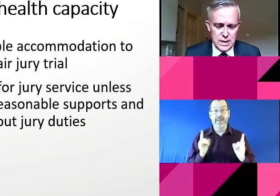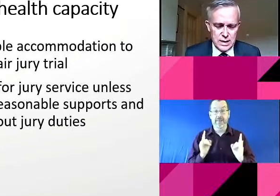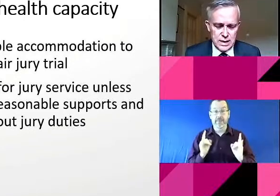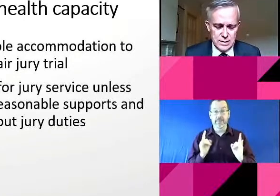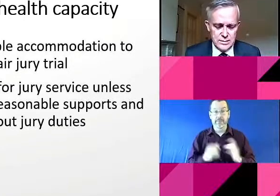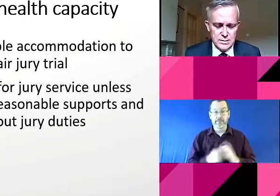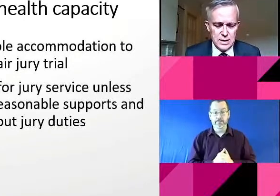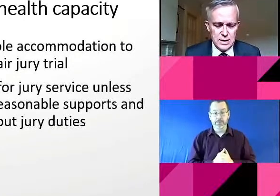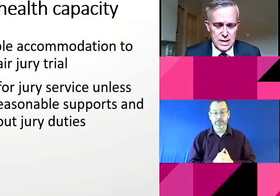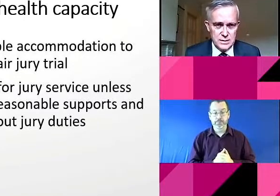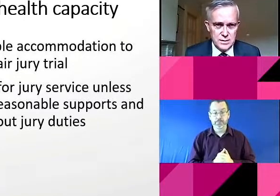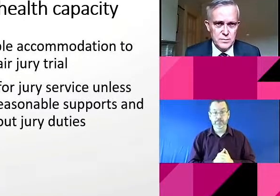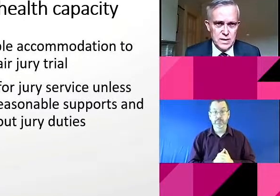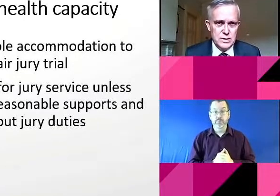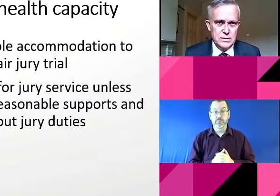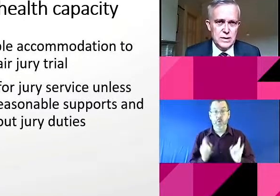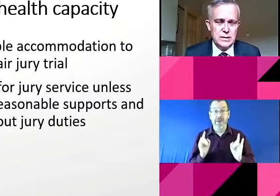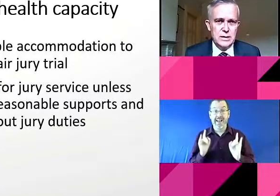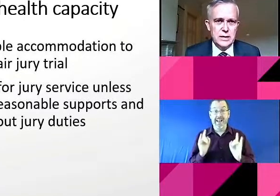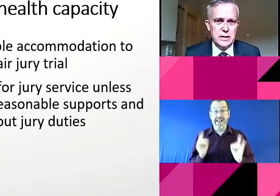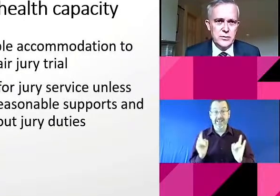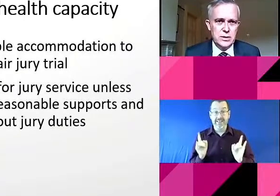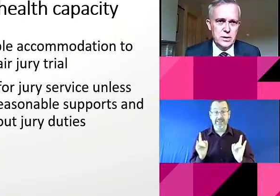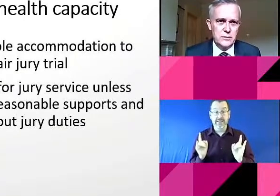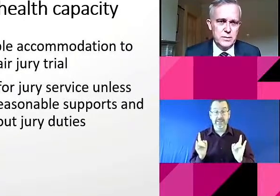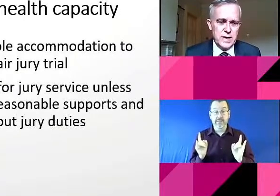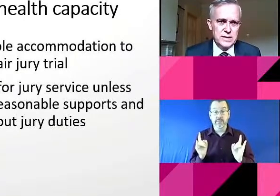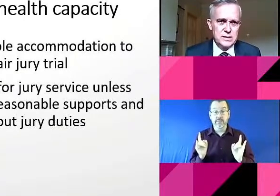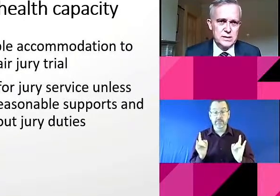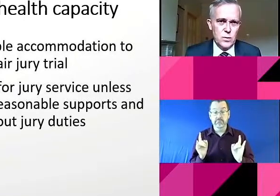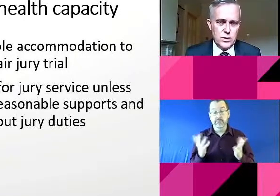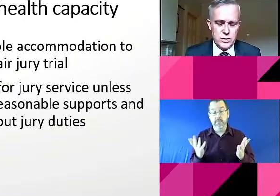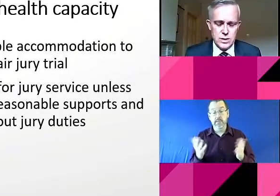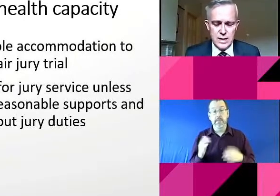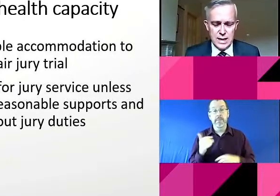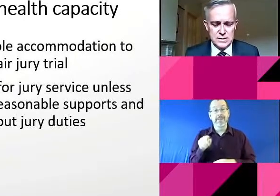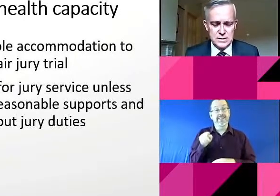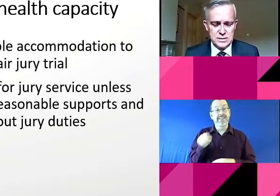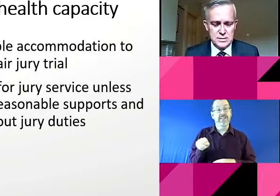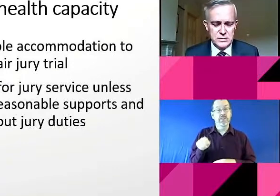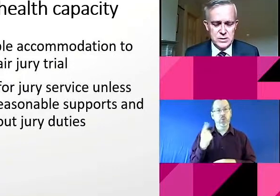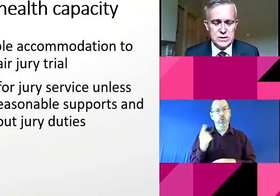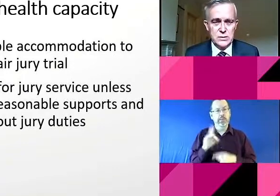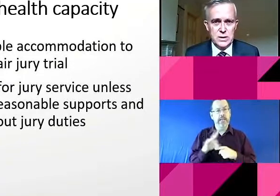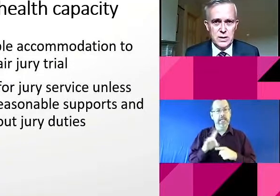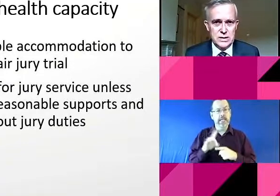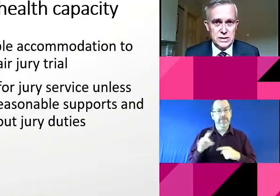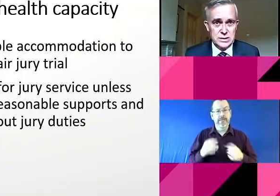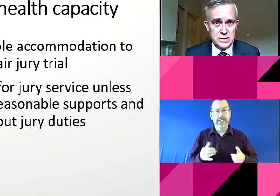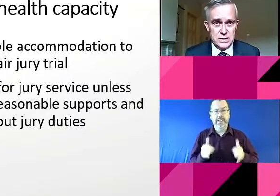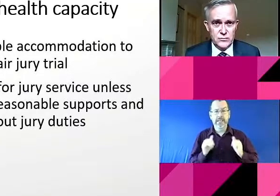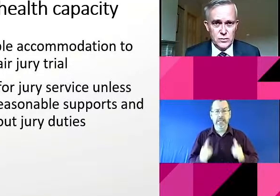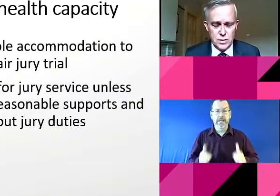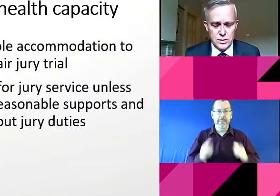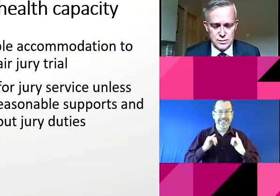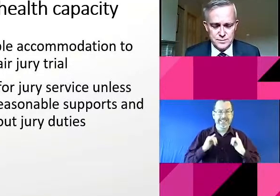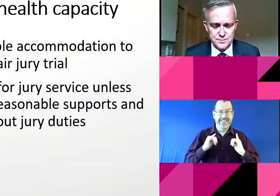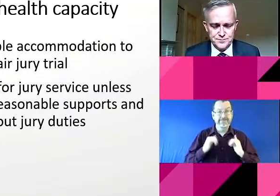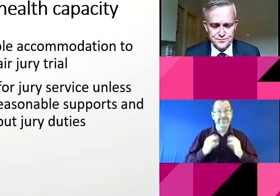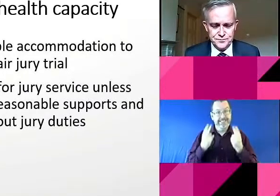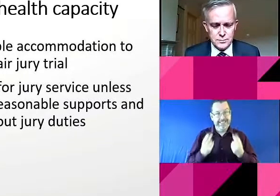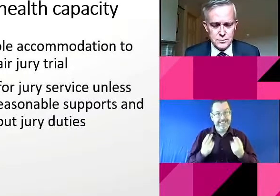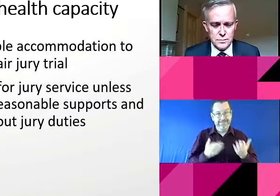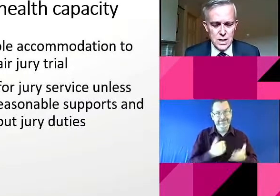situation, health, again, may be an area of capacity where assistance and reasonable accommodation is